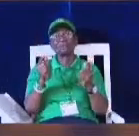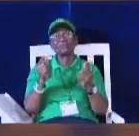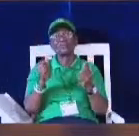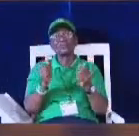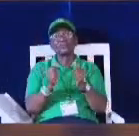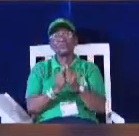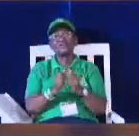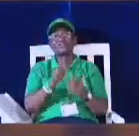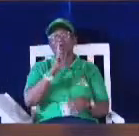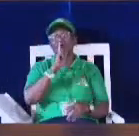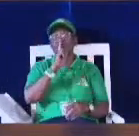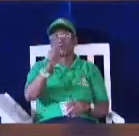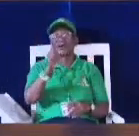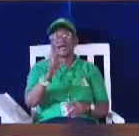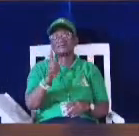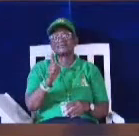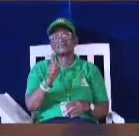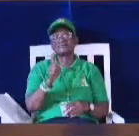with an assurance